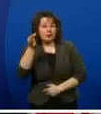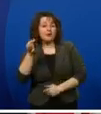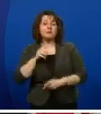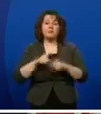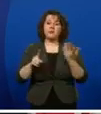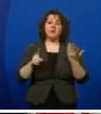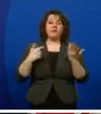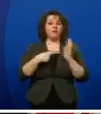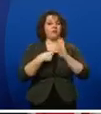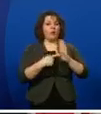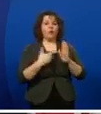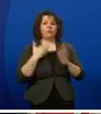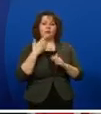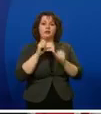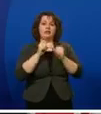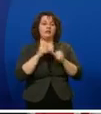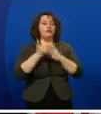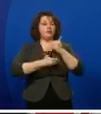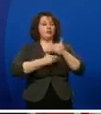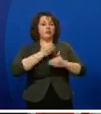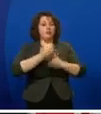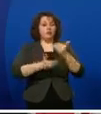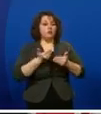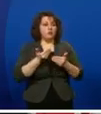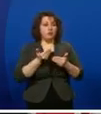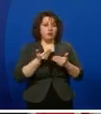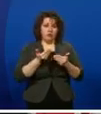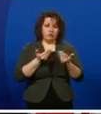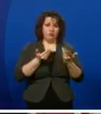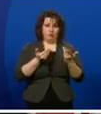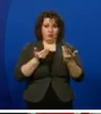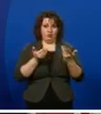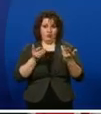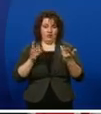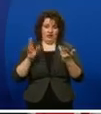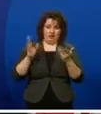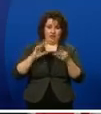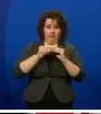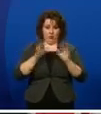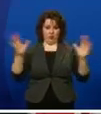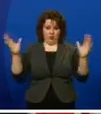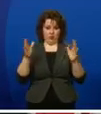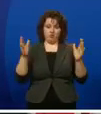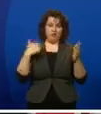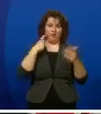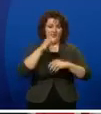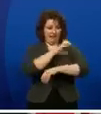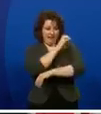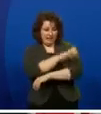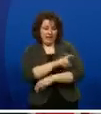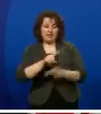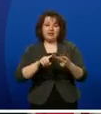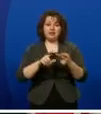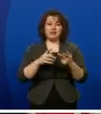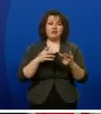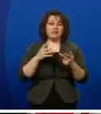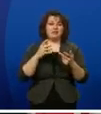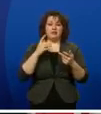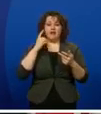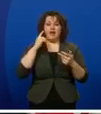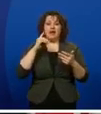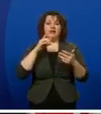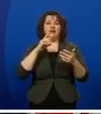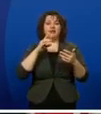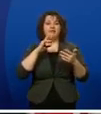as we continue to scale the ability to do the clinics and to reach Iowans,